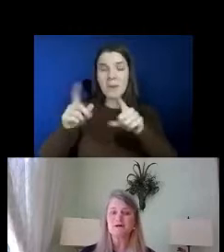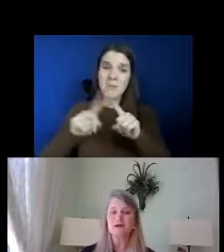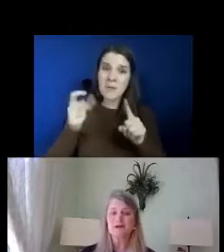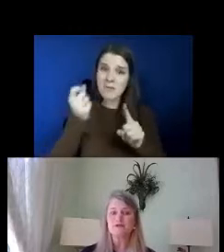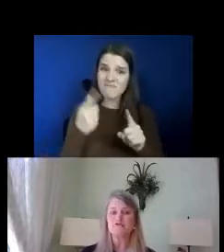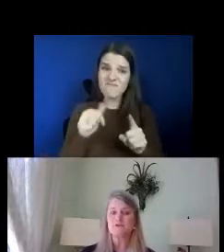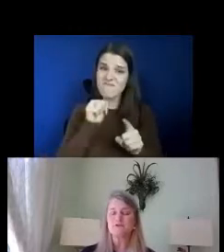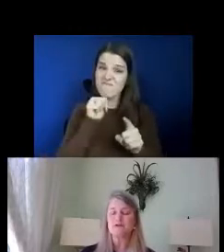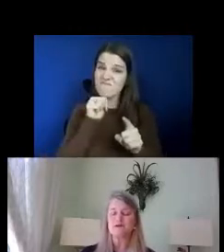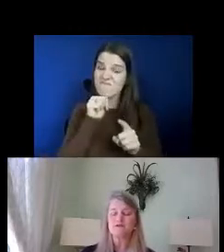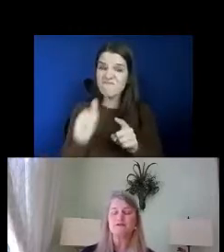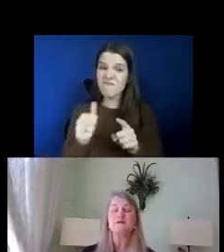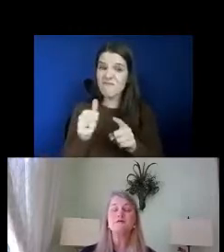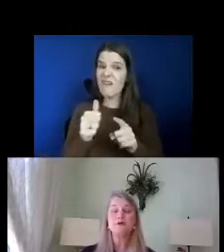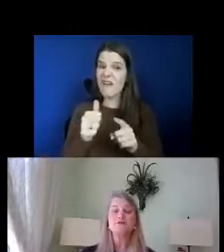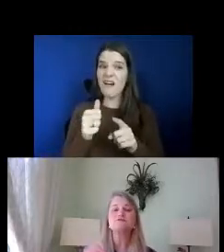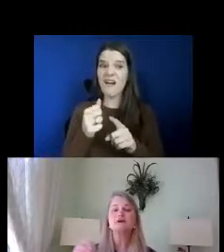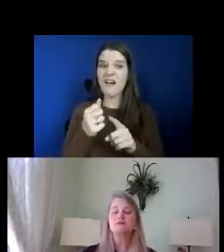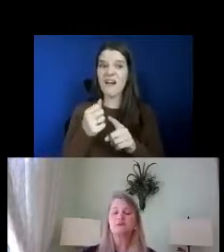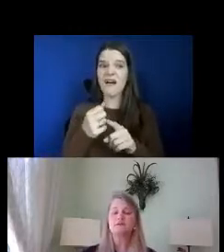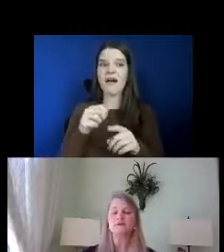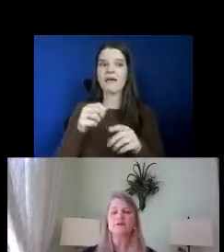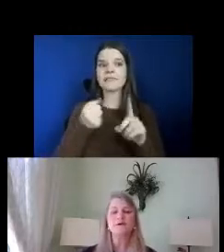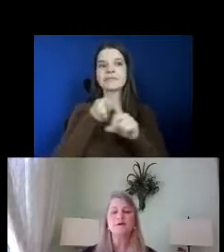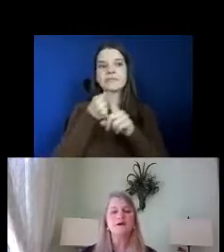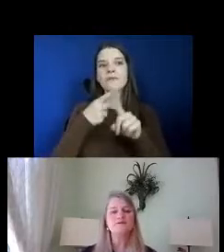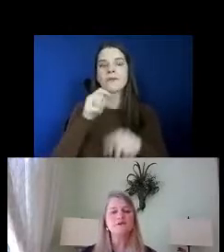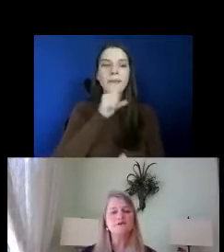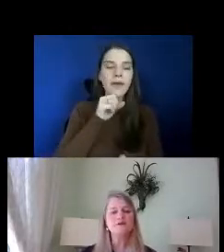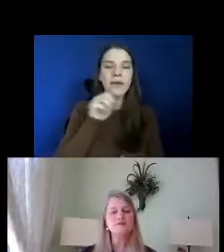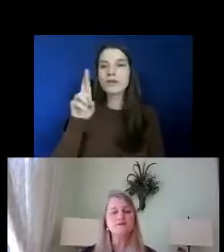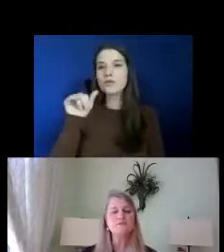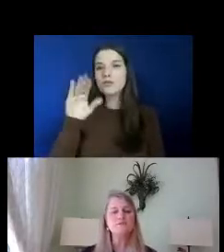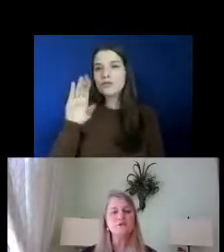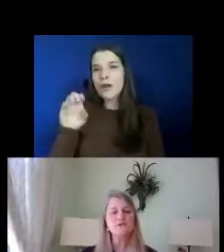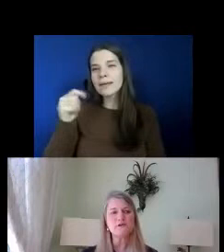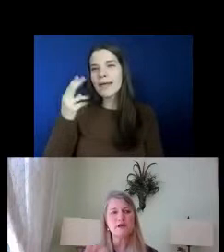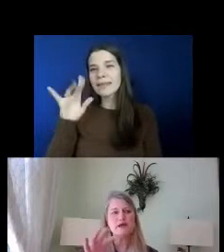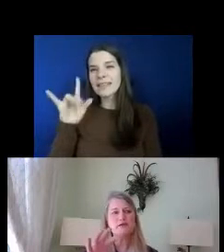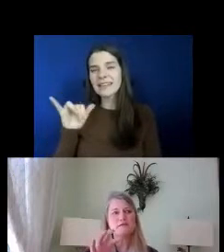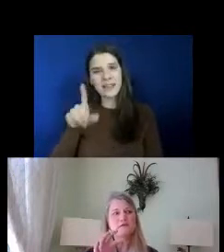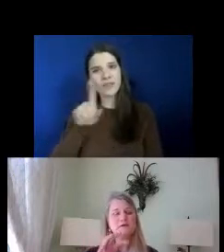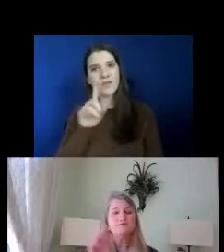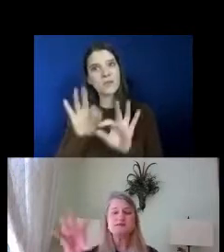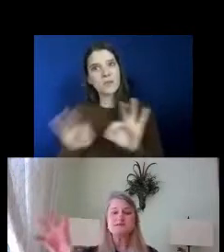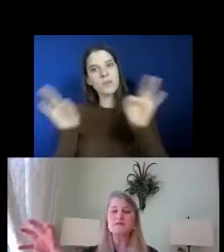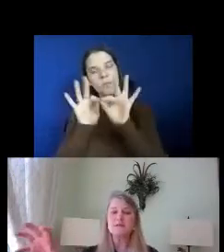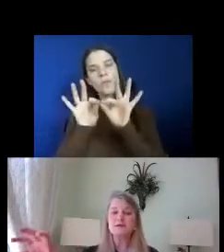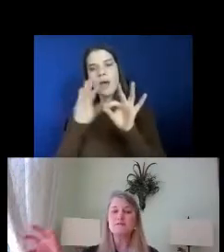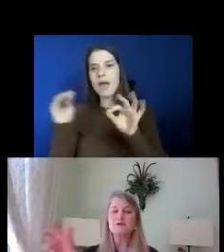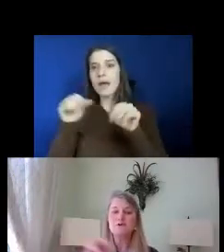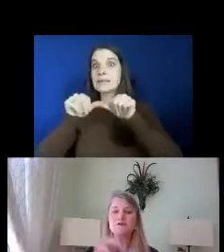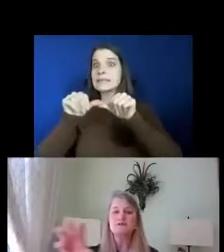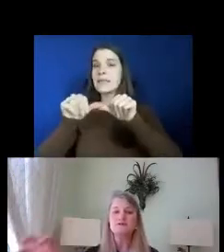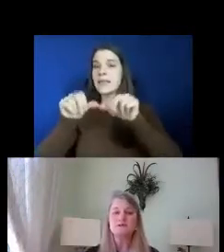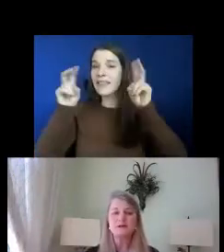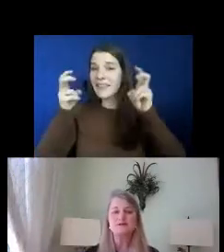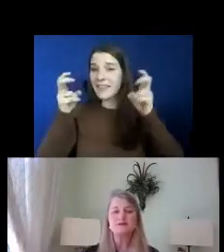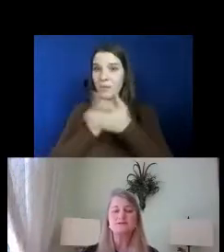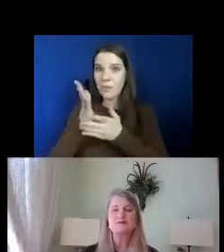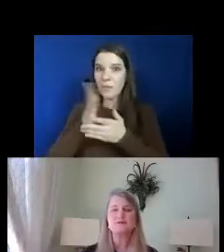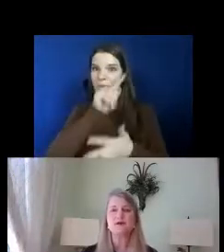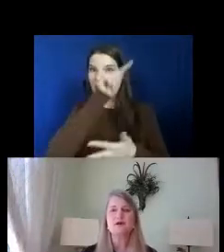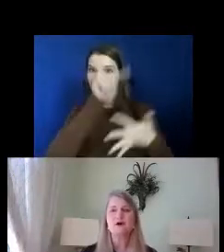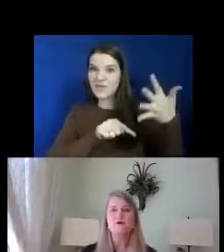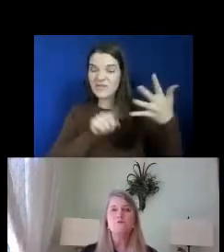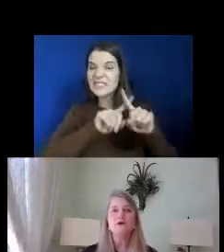didn't by age or race or ethnicity. And so I think that's an important and consistent theme across these